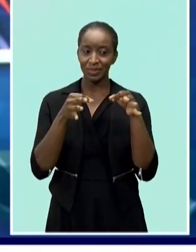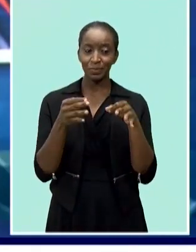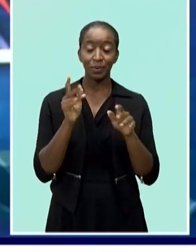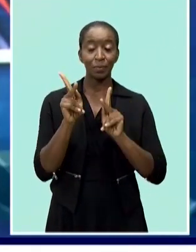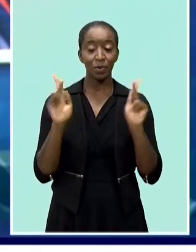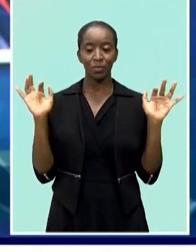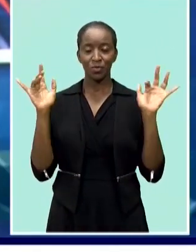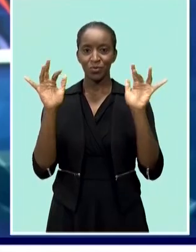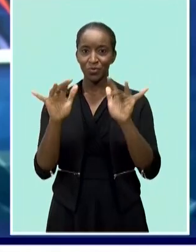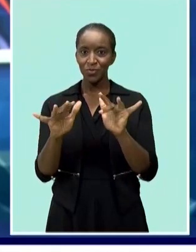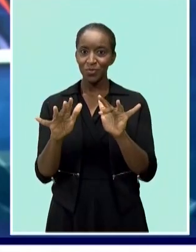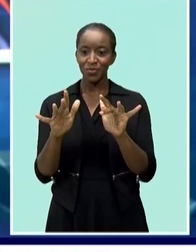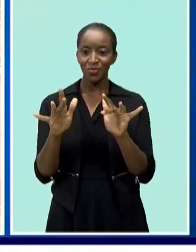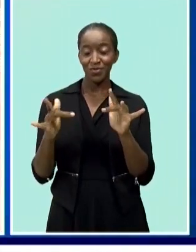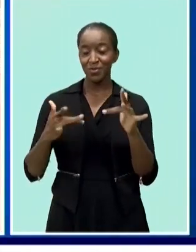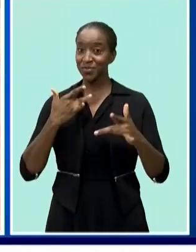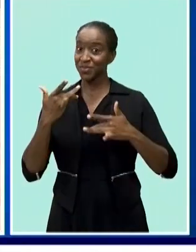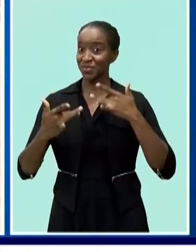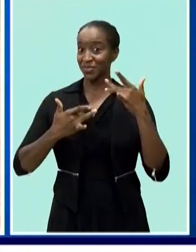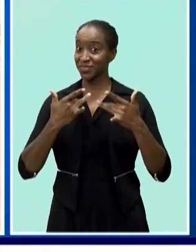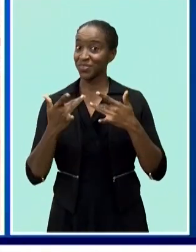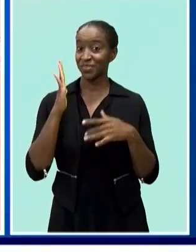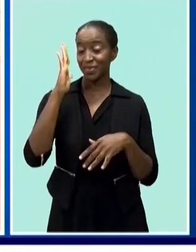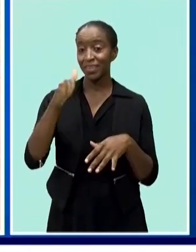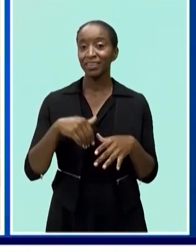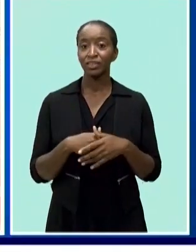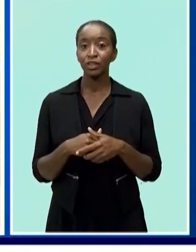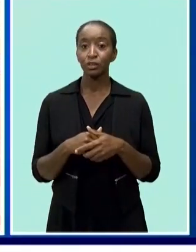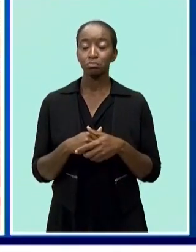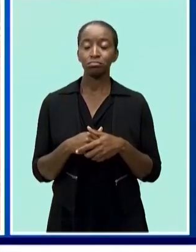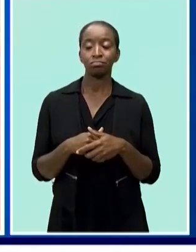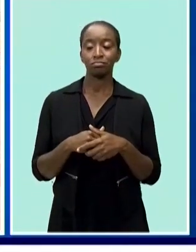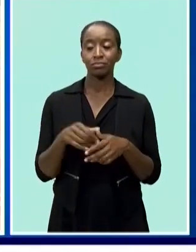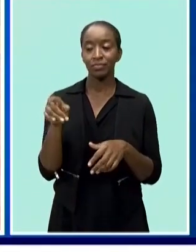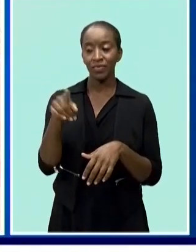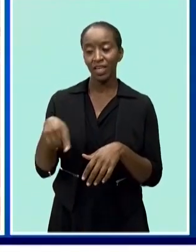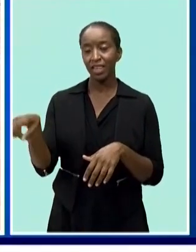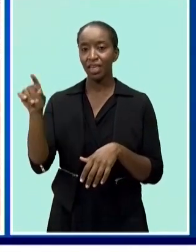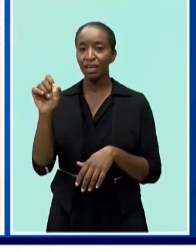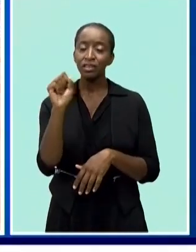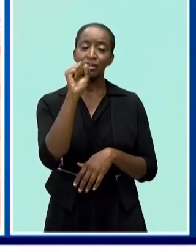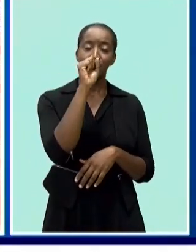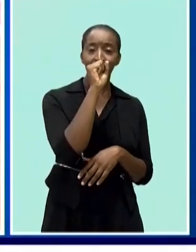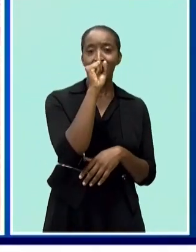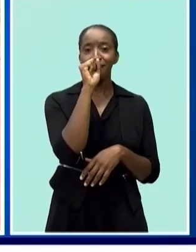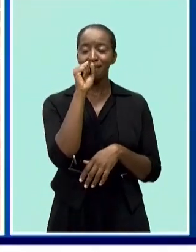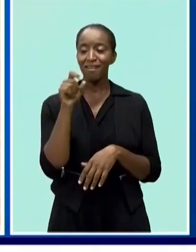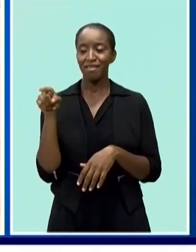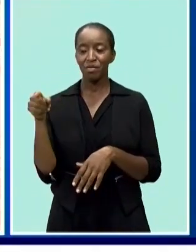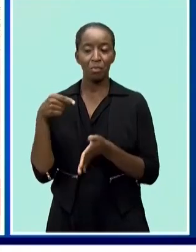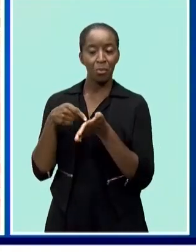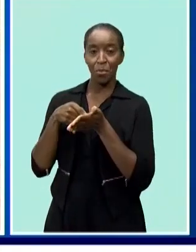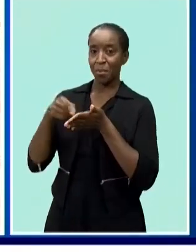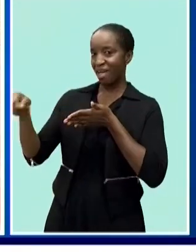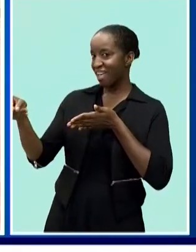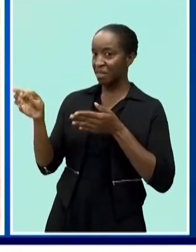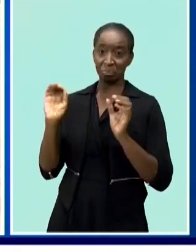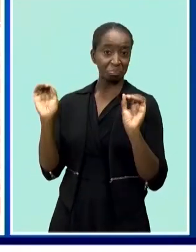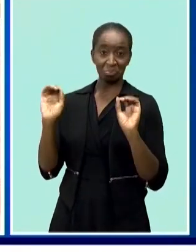attendees. A lot of the artists have actually given their time gratis,